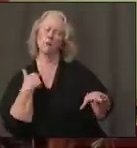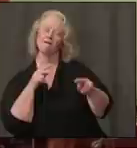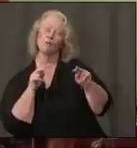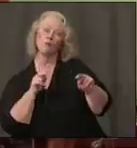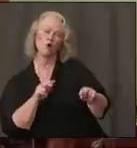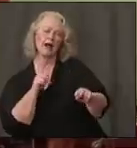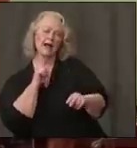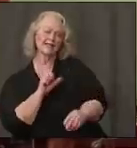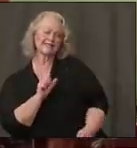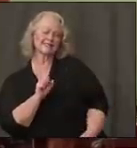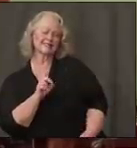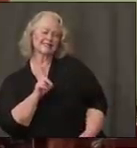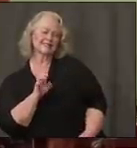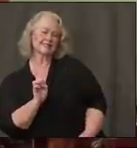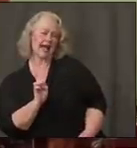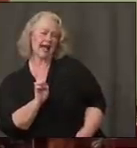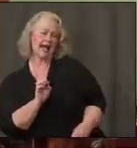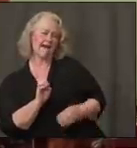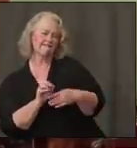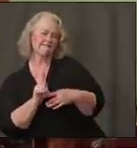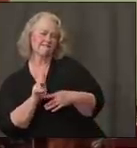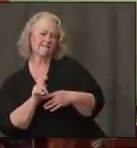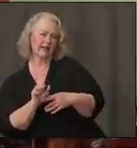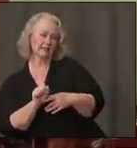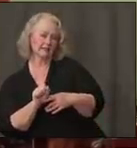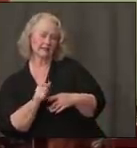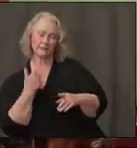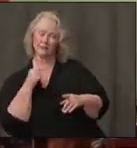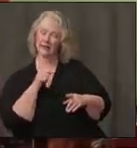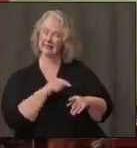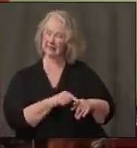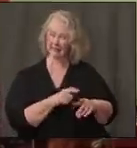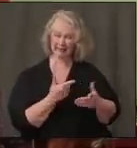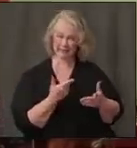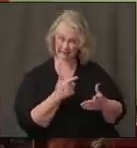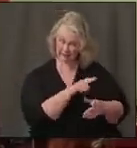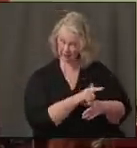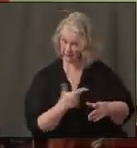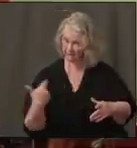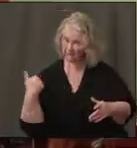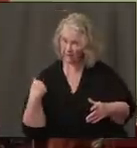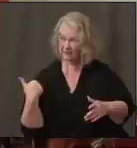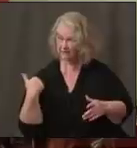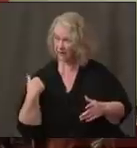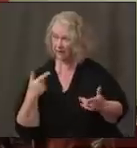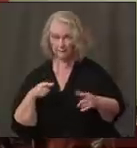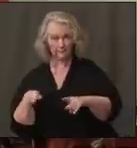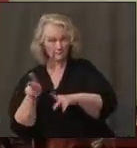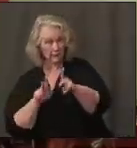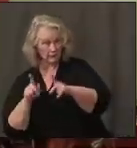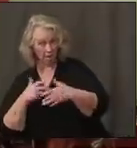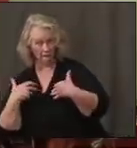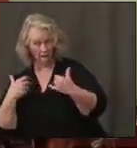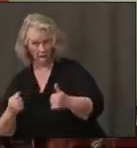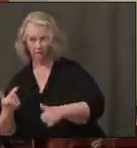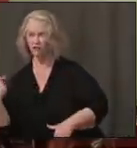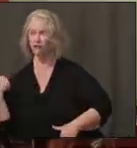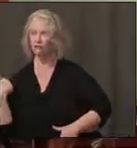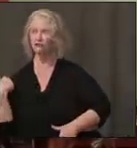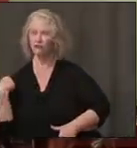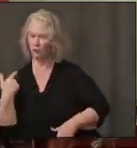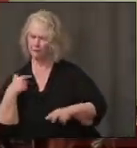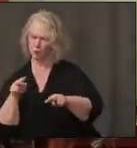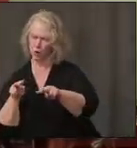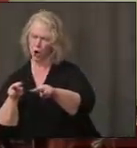opening trials are not very large. Remember, we're going to be injecting this vaccine into otherwise healthy people, and any number of